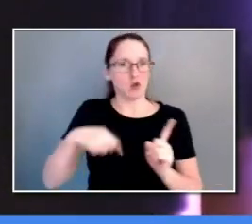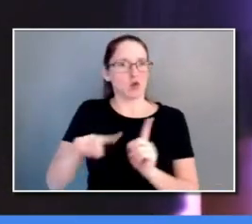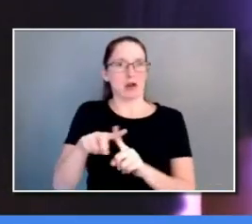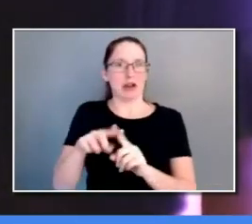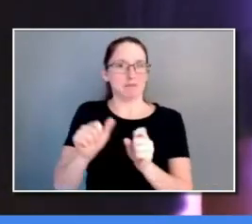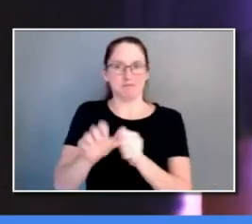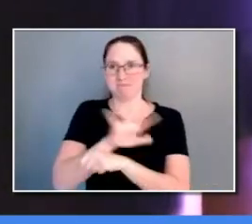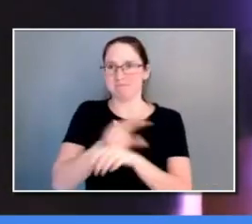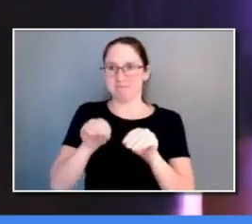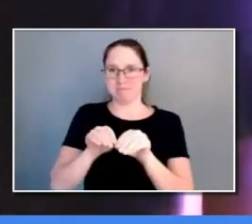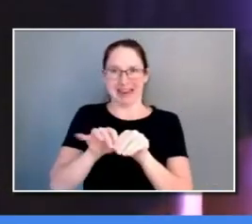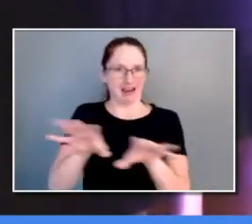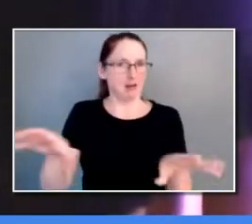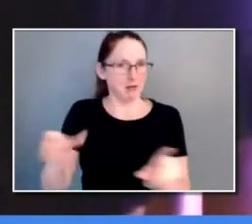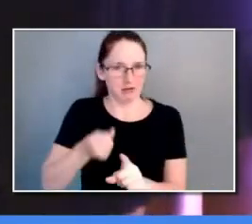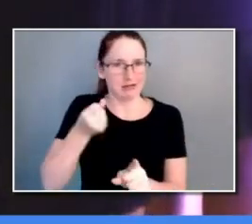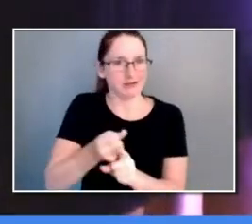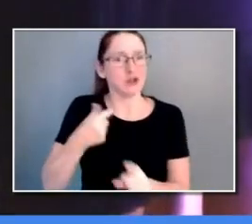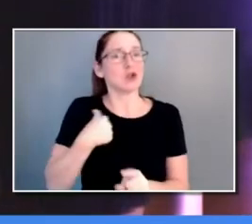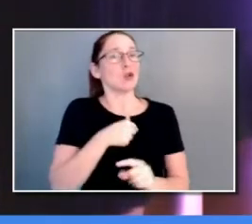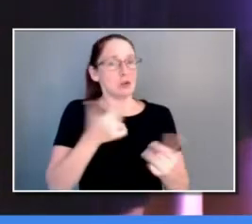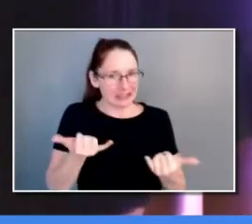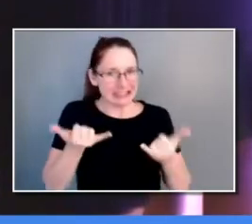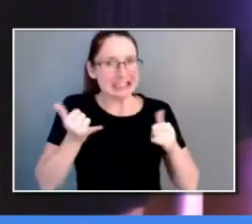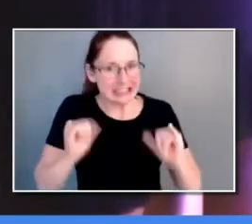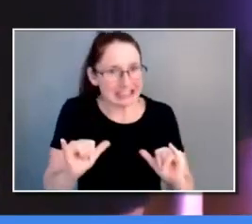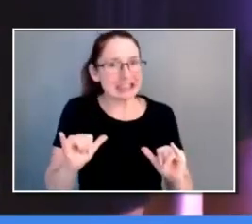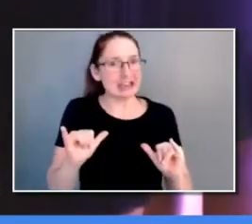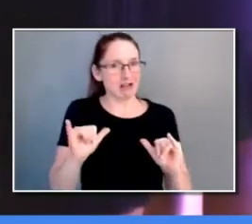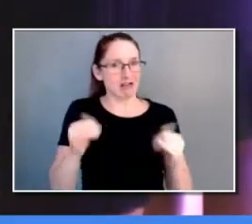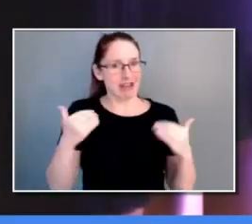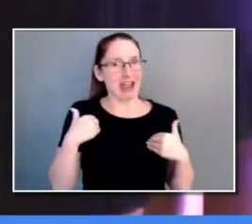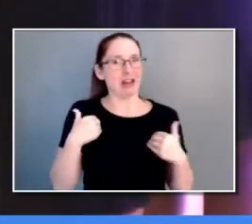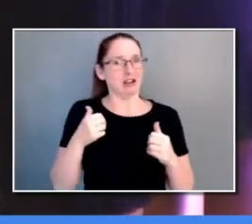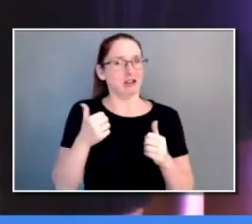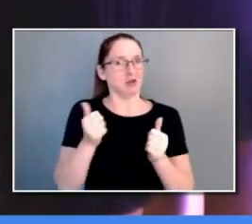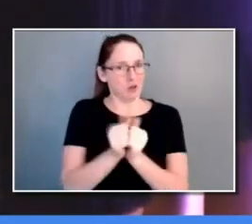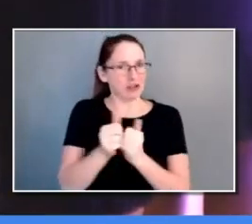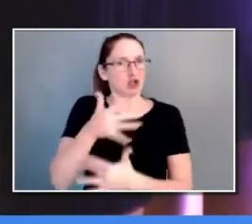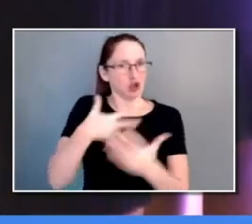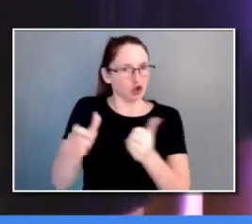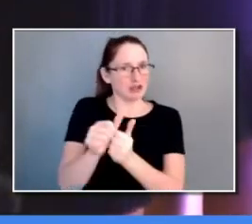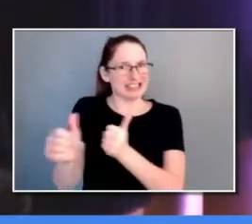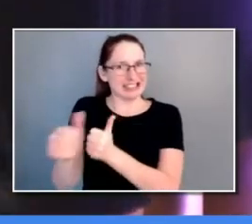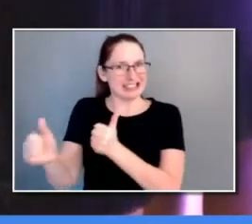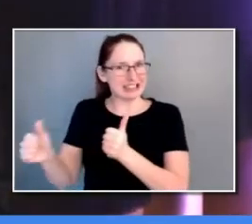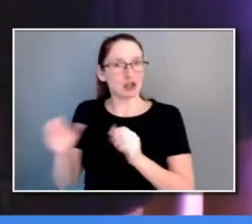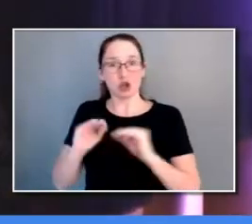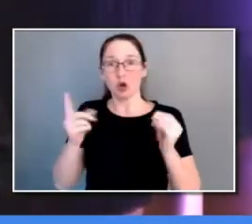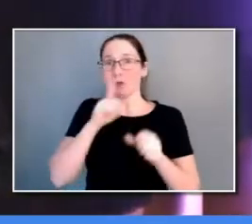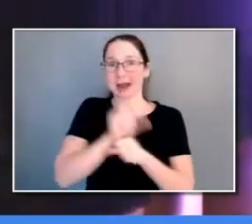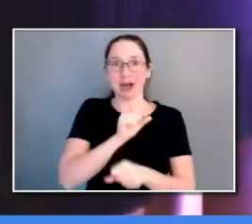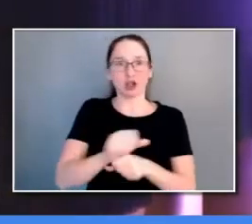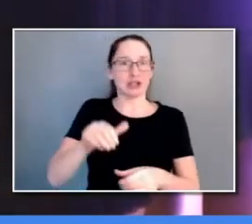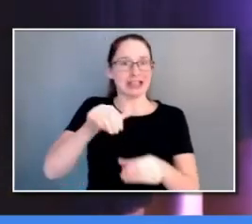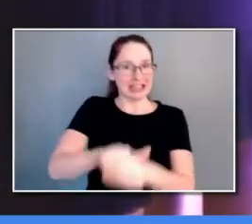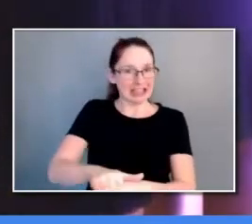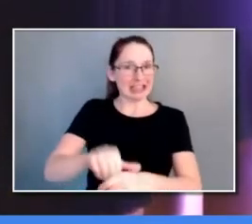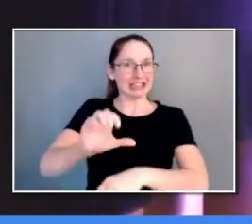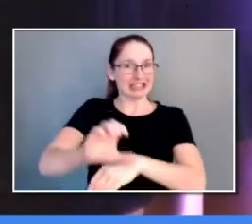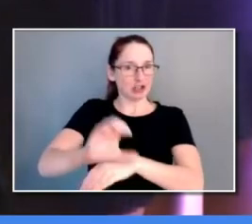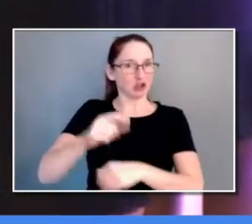pandemic, we still had it in a manner of social distancing when there was no one actually in the sanctuary. We were still